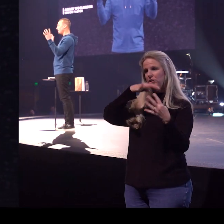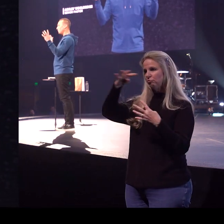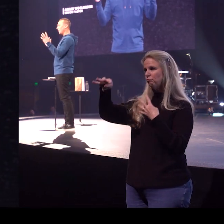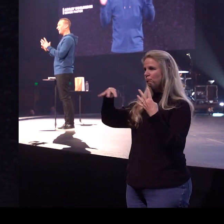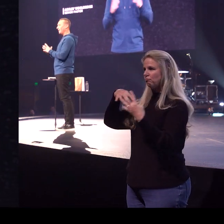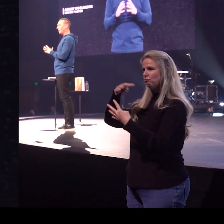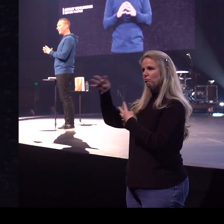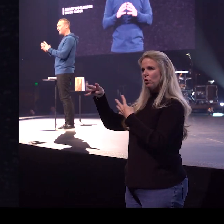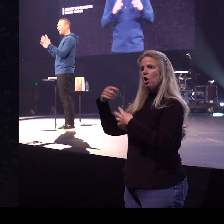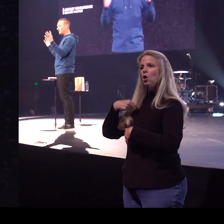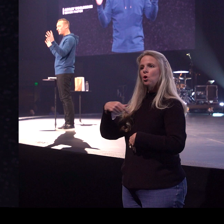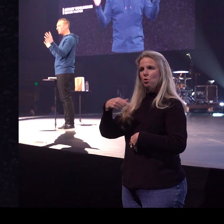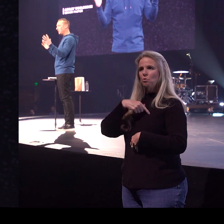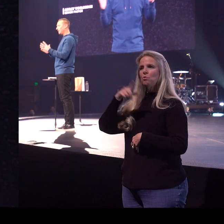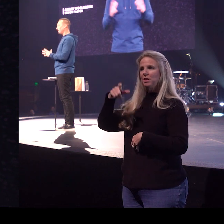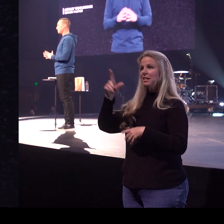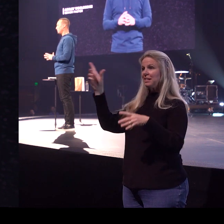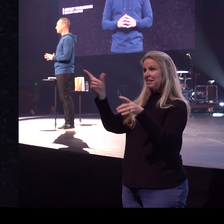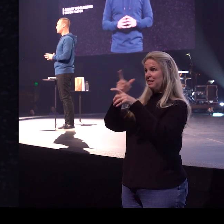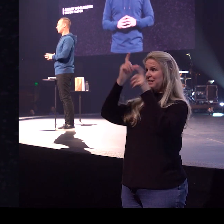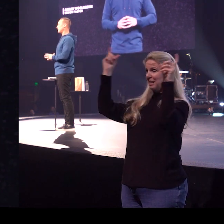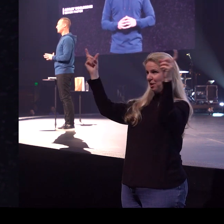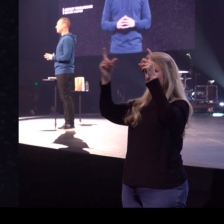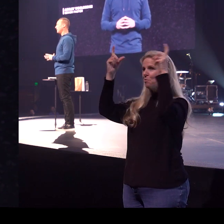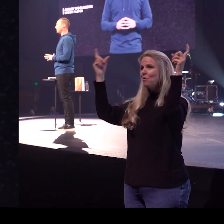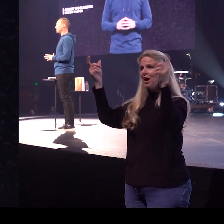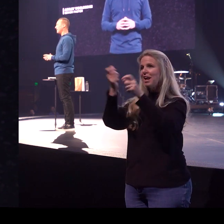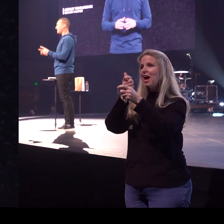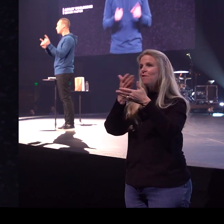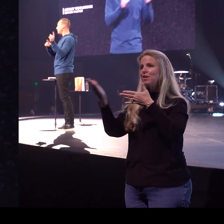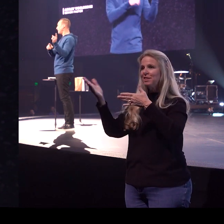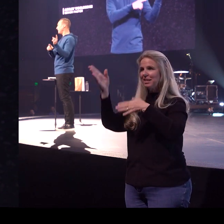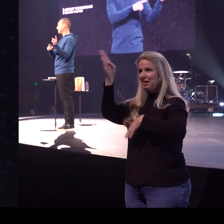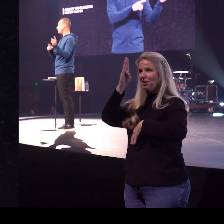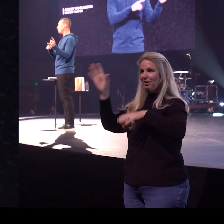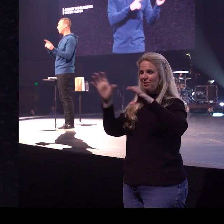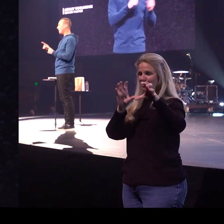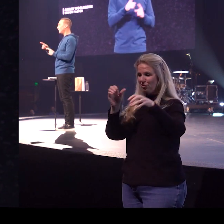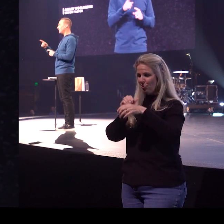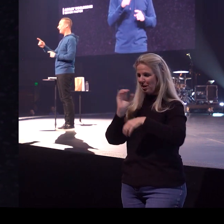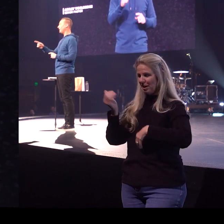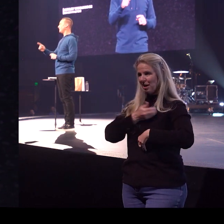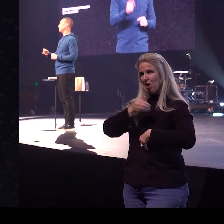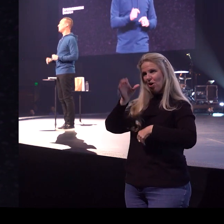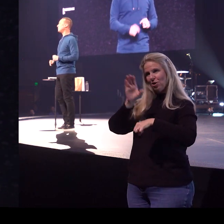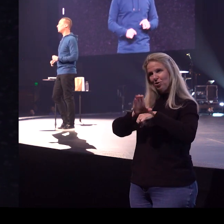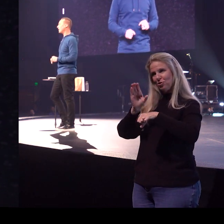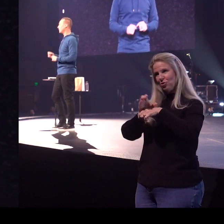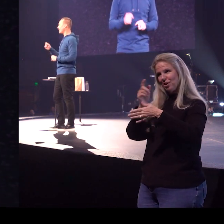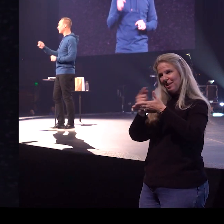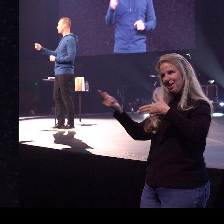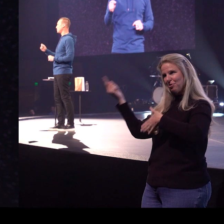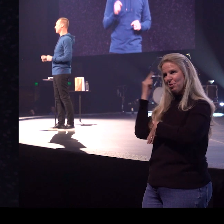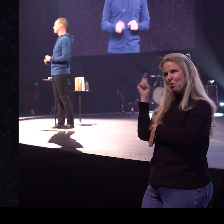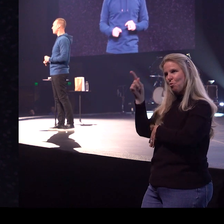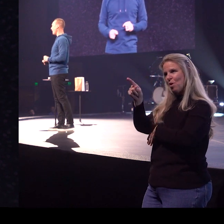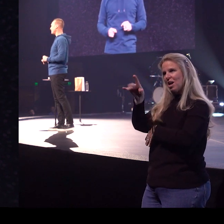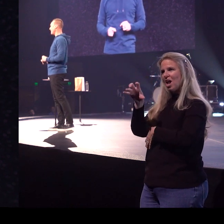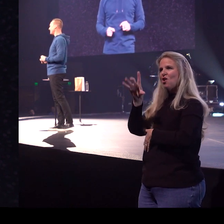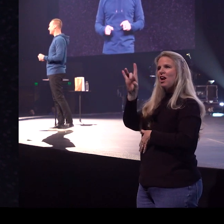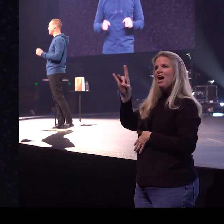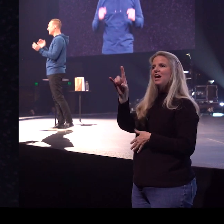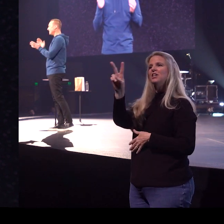need to celebrate all that God's doing in our church because last weekend, 182 people gave their lives to Jesus